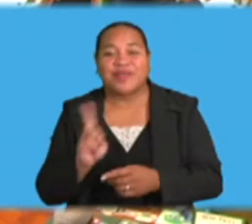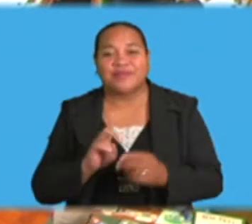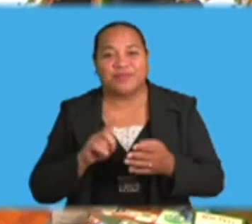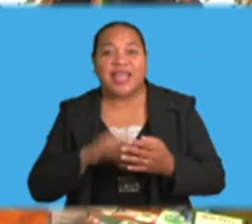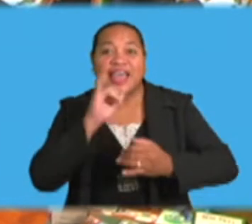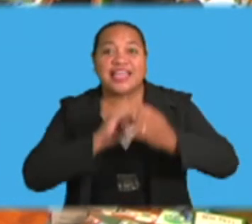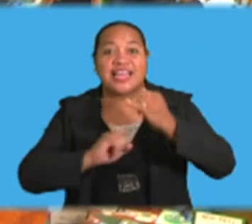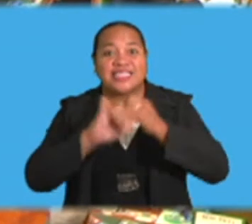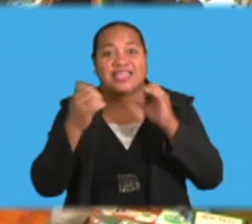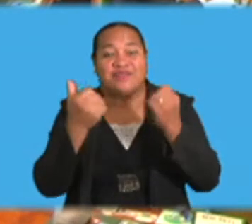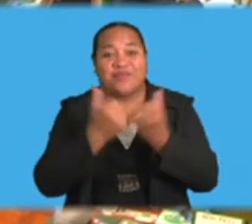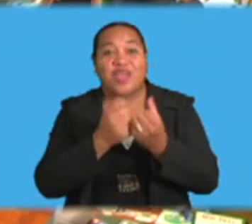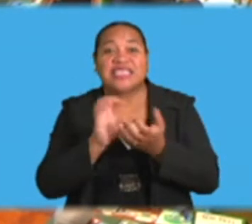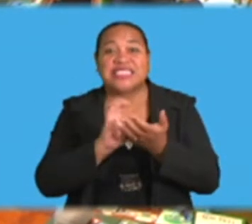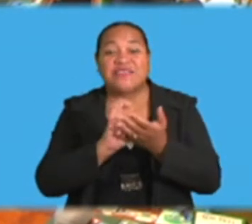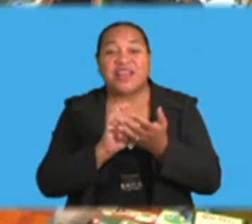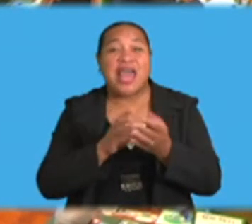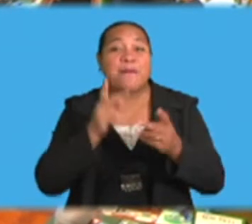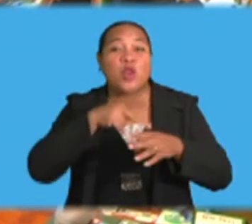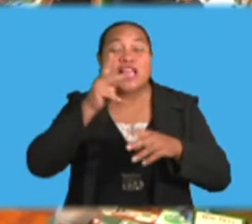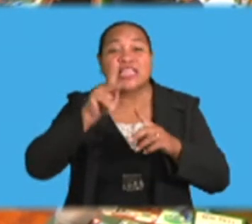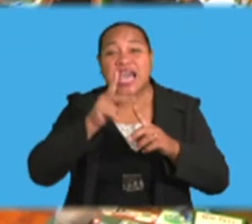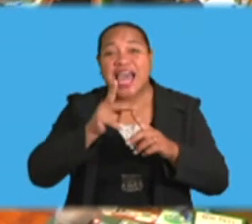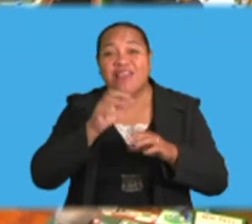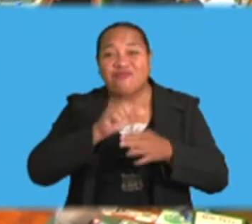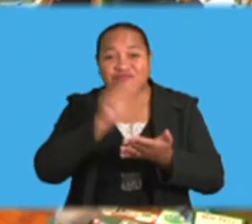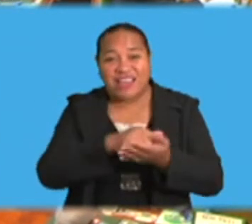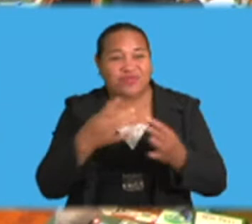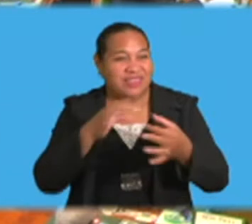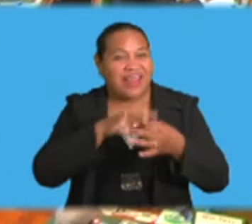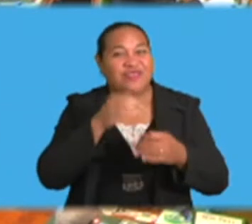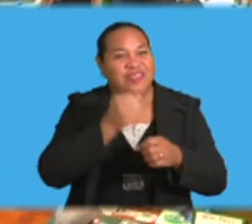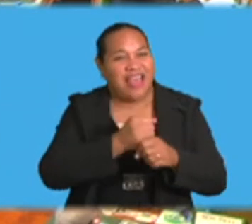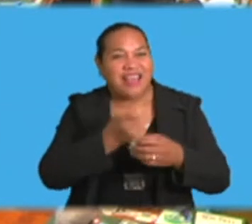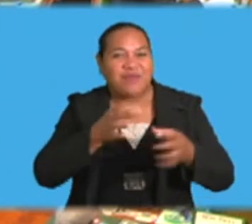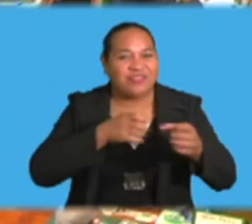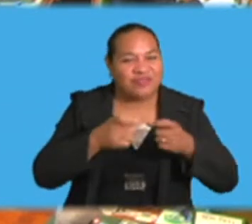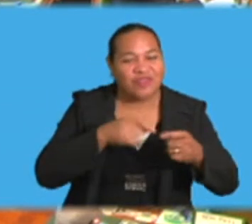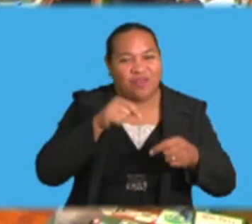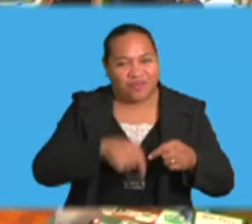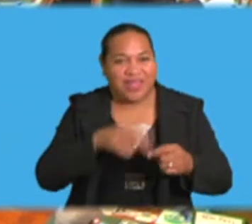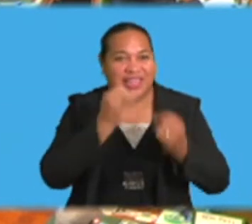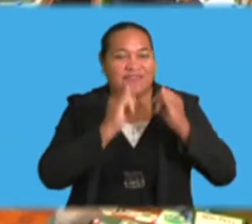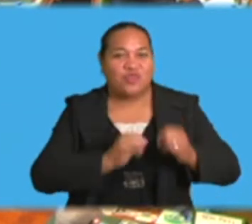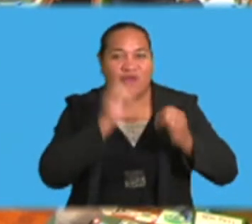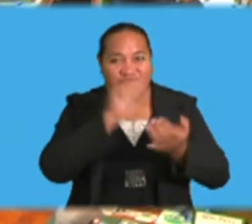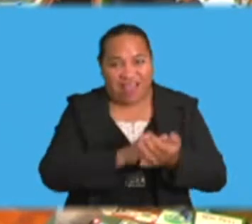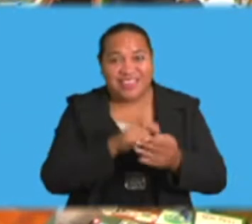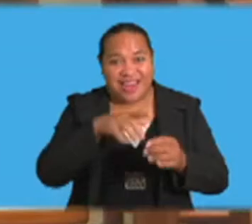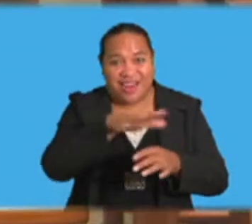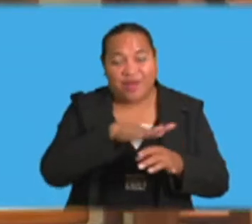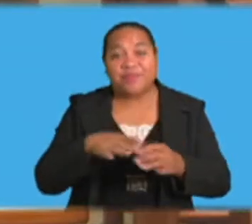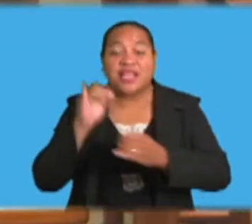International Covenant on Civil and Political Rights, which focuses on the rights related to the governance of the country and the individual rights within that area, and